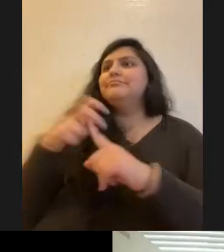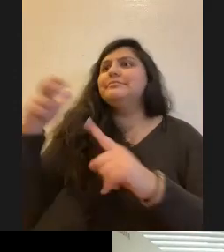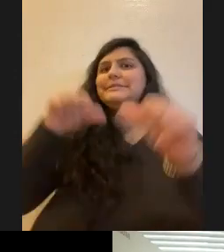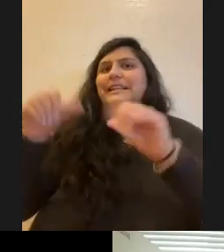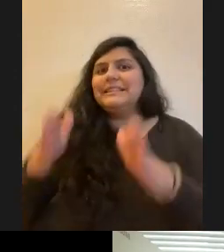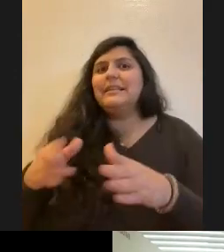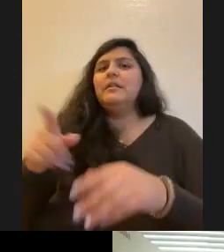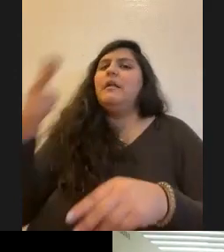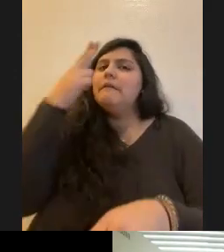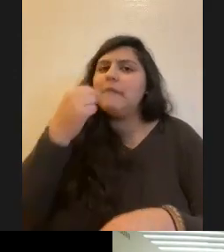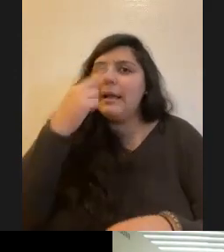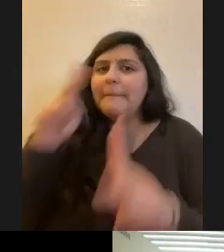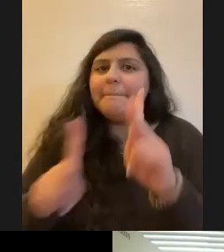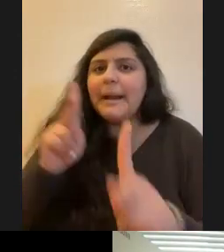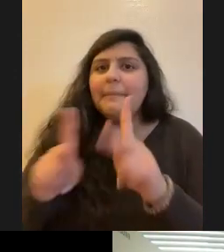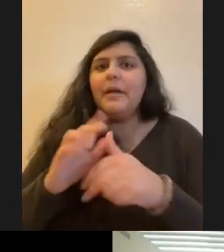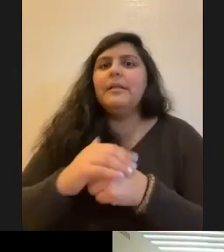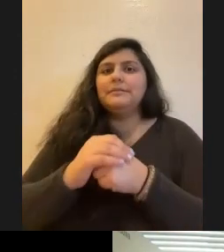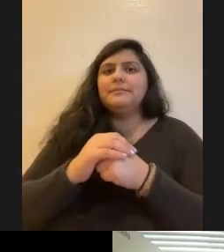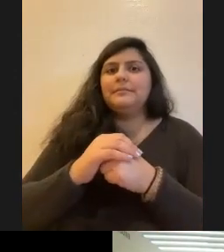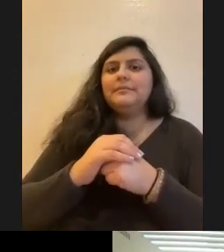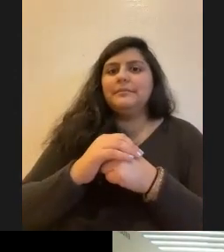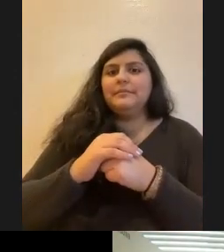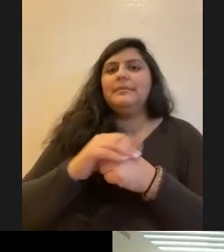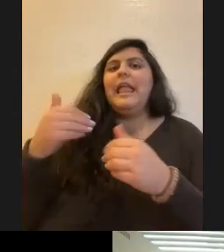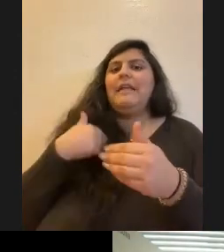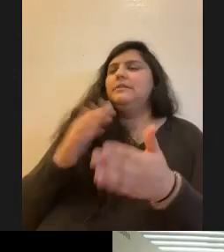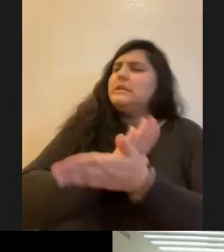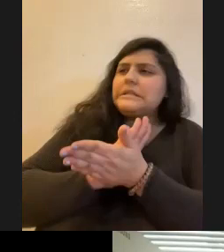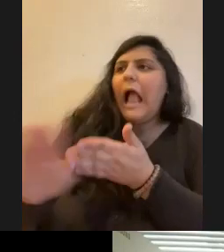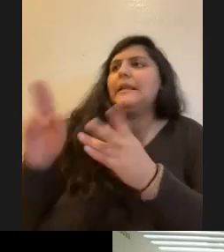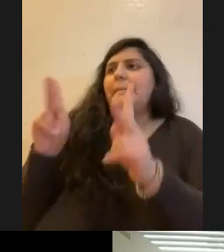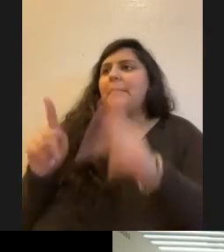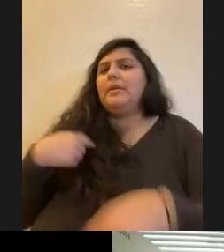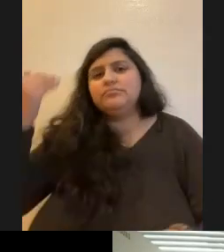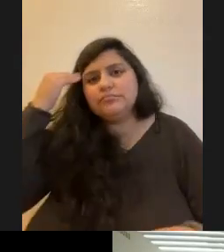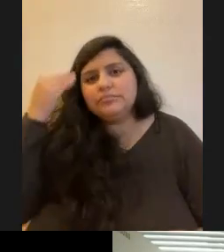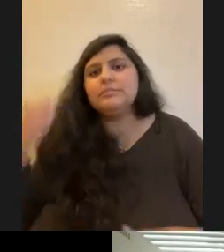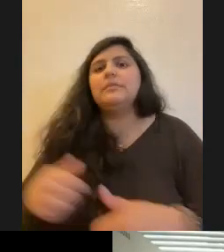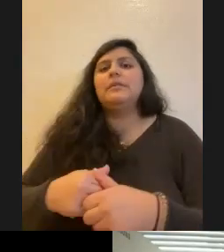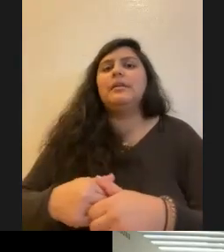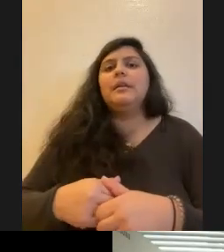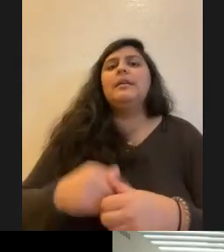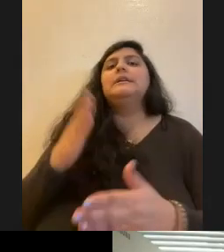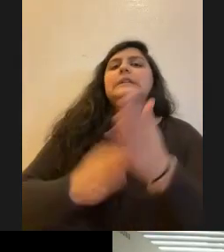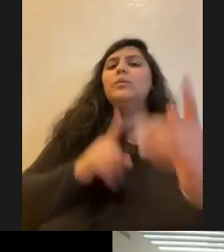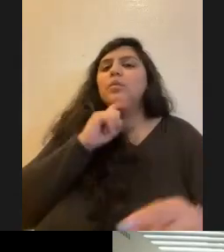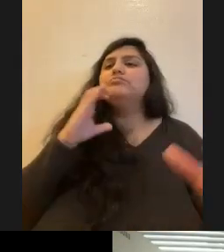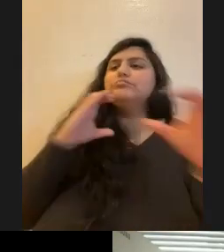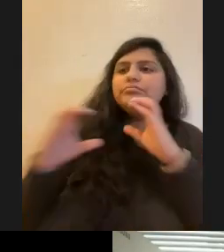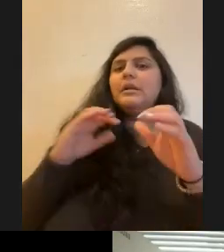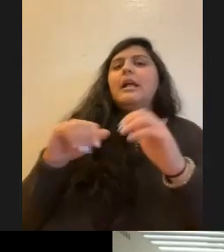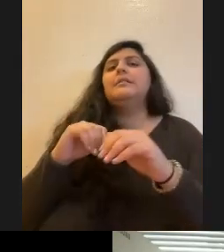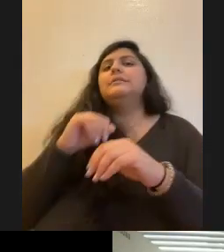I know, have been the most like the nicest people I know, someone who can like have a conversation that's not about